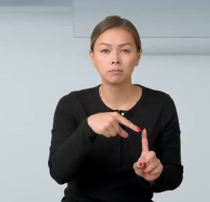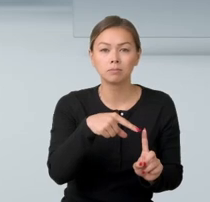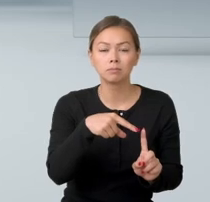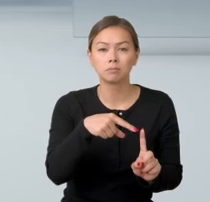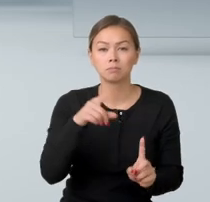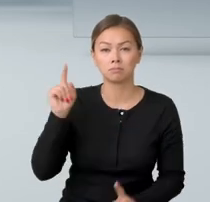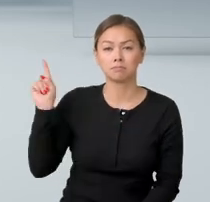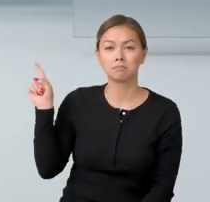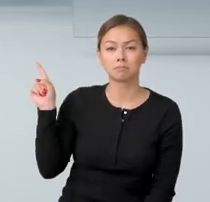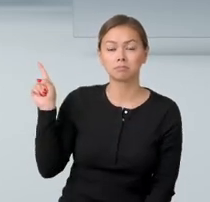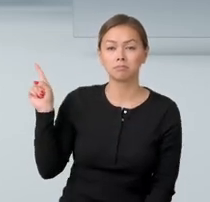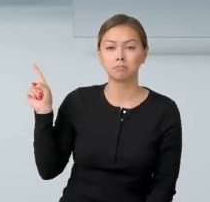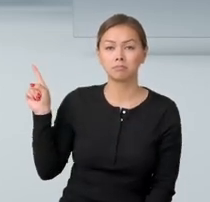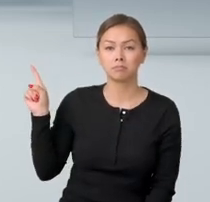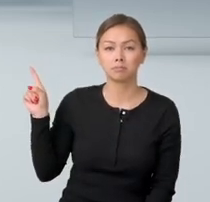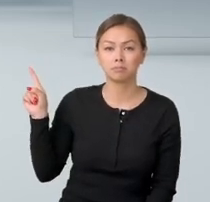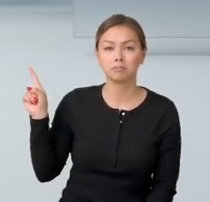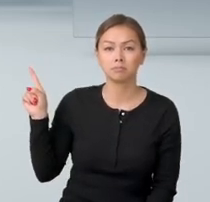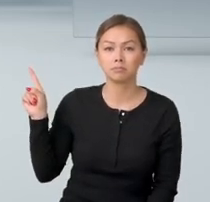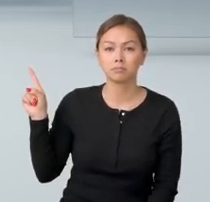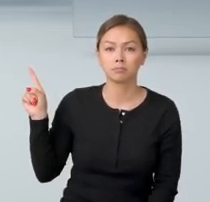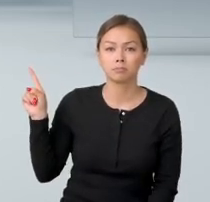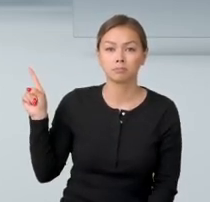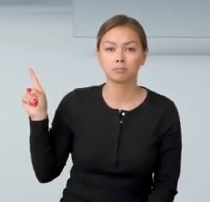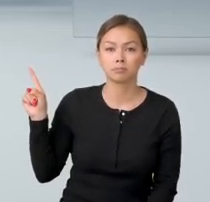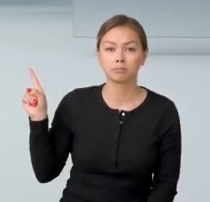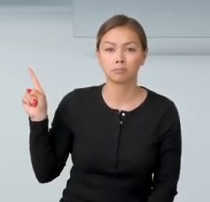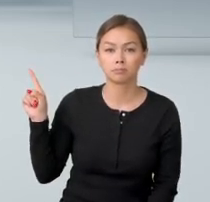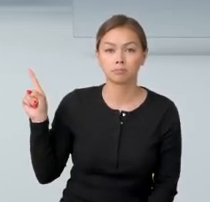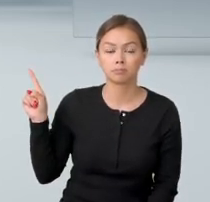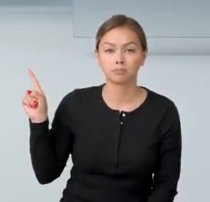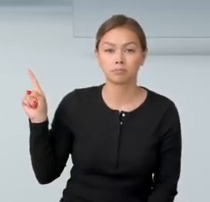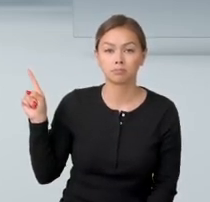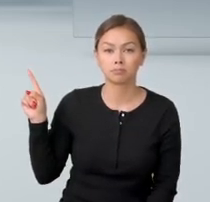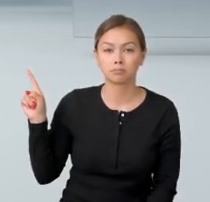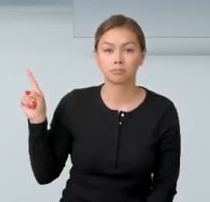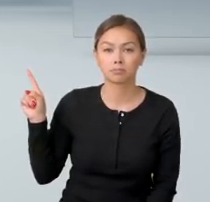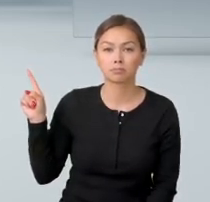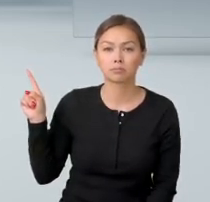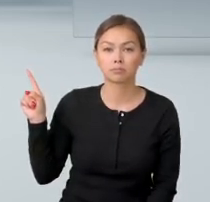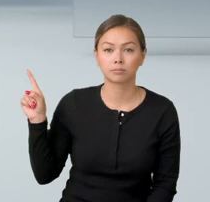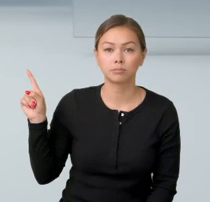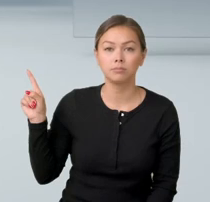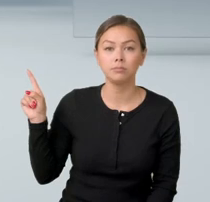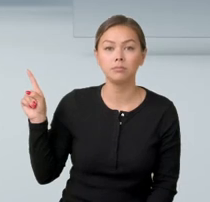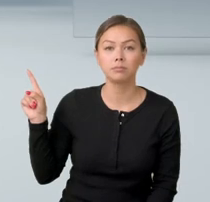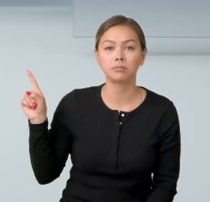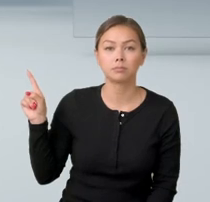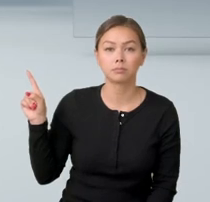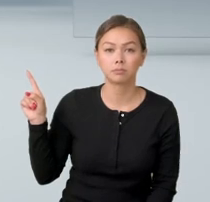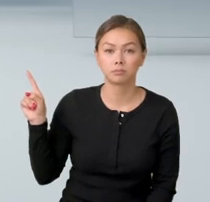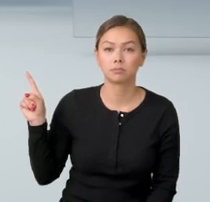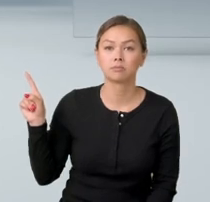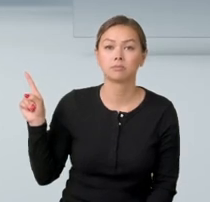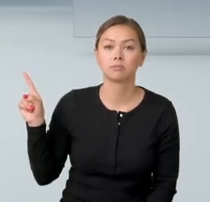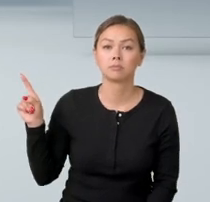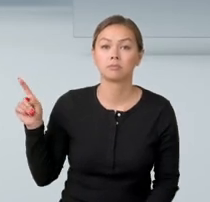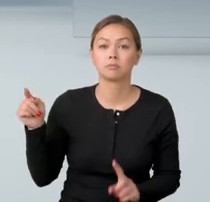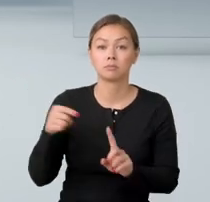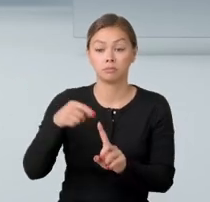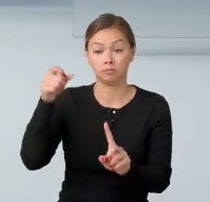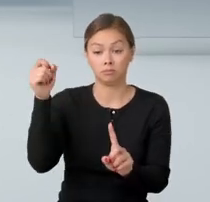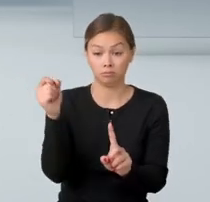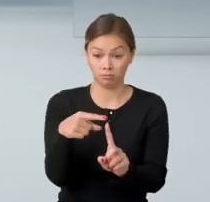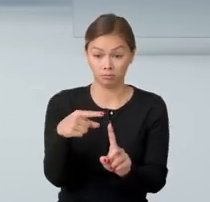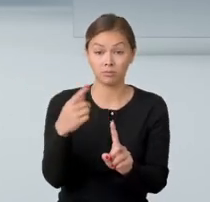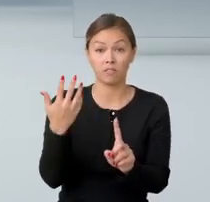uh some email comes to this specific mailbox from the system administrator and then